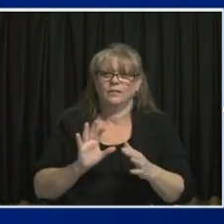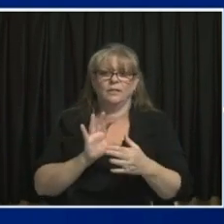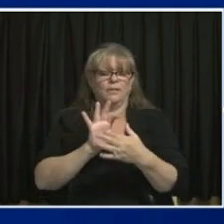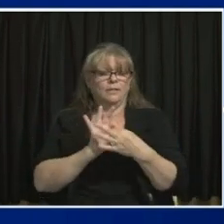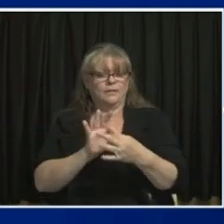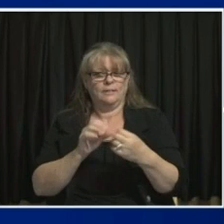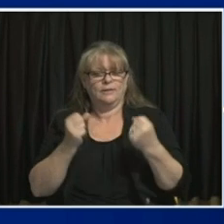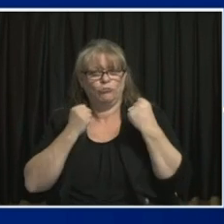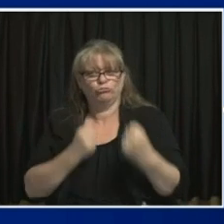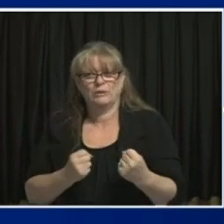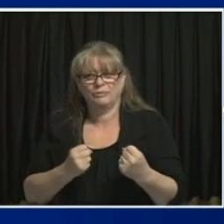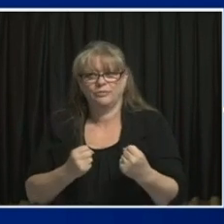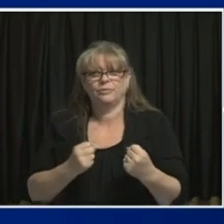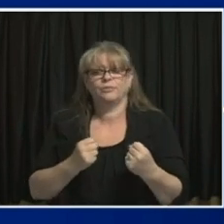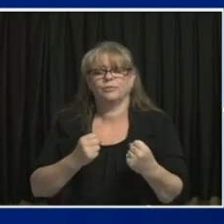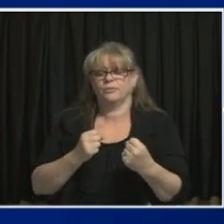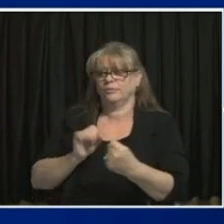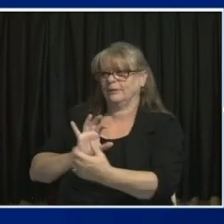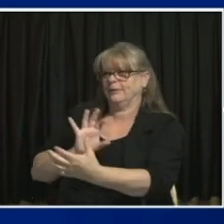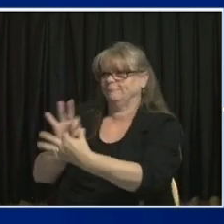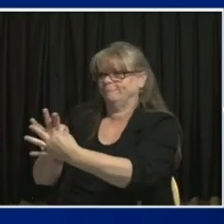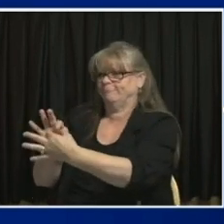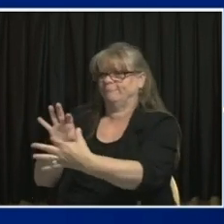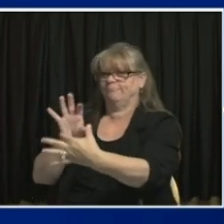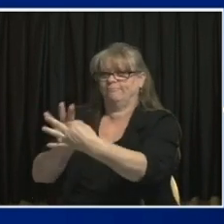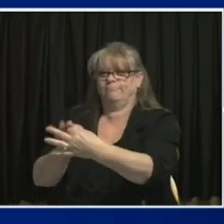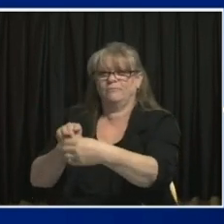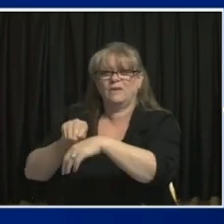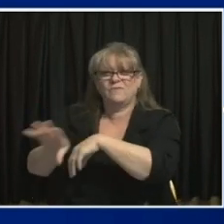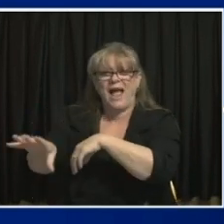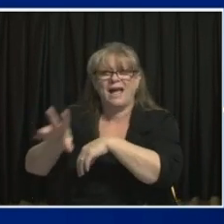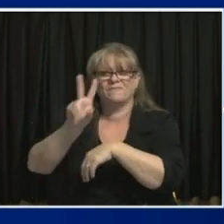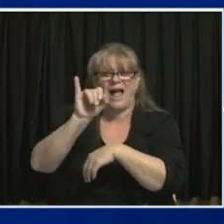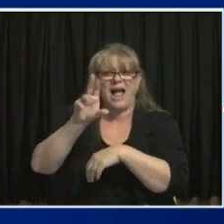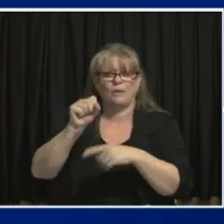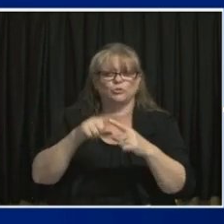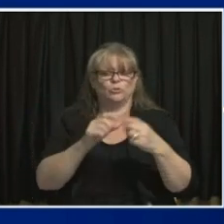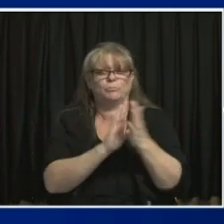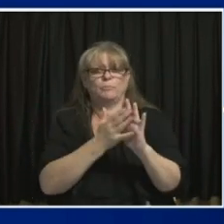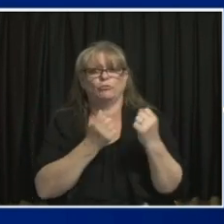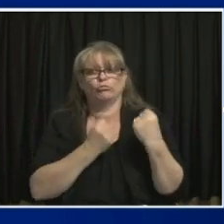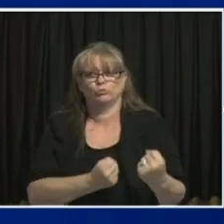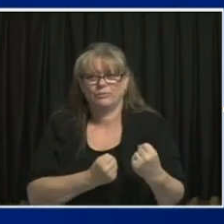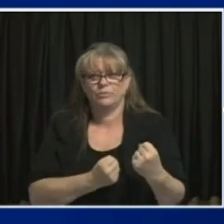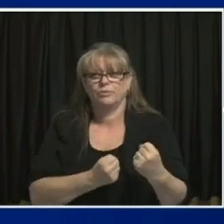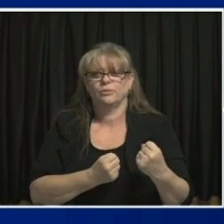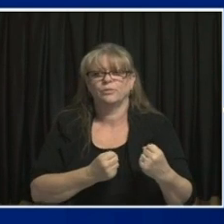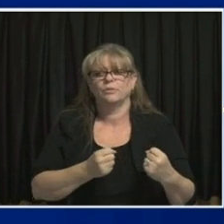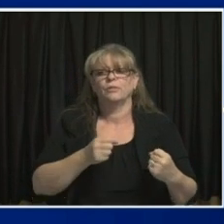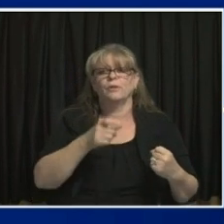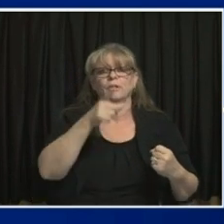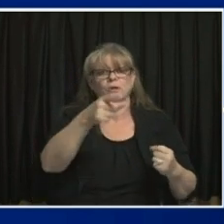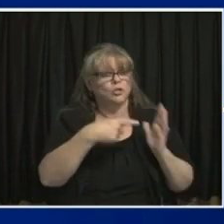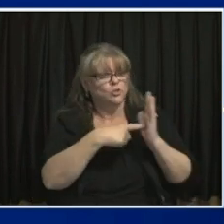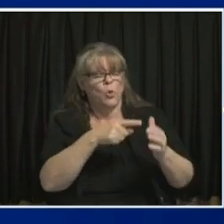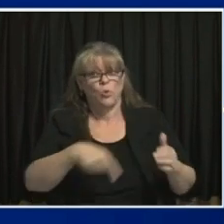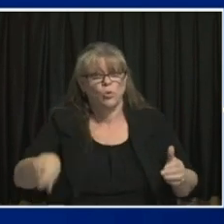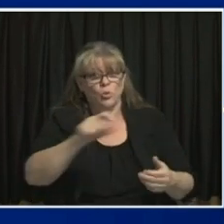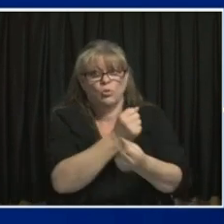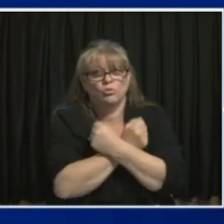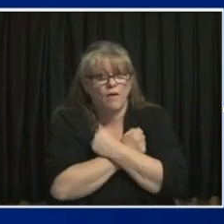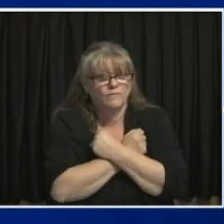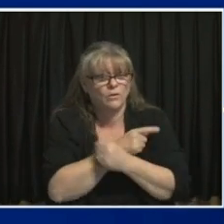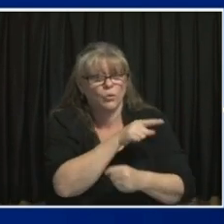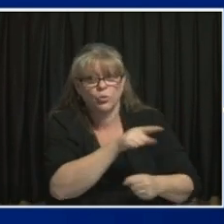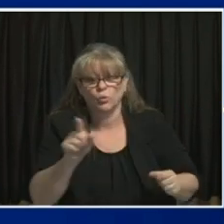truly want to love your neighbor as yourself, in addition to offering your prayers, you need to guard your actions, because your actions can save people's lives.